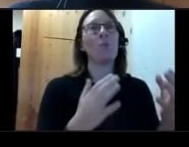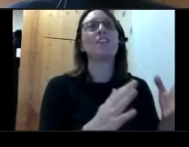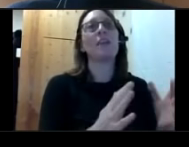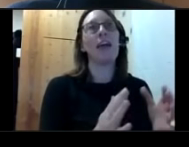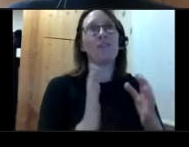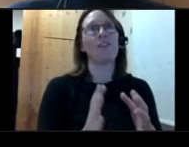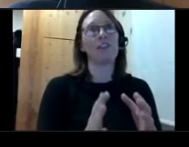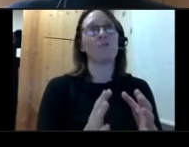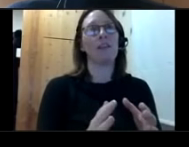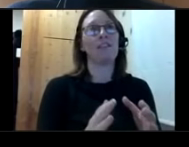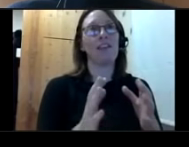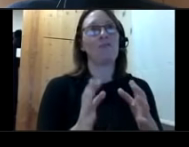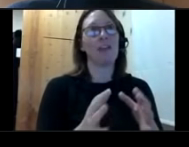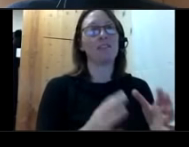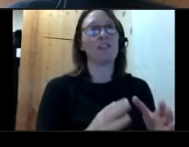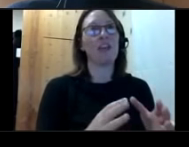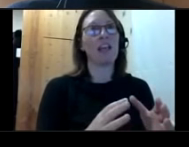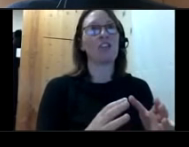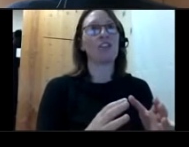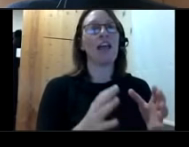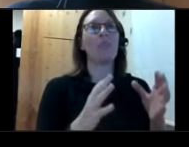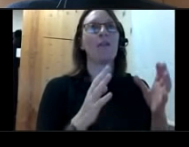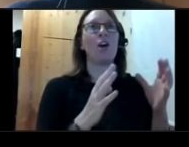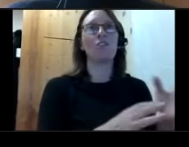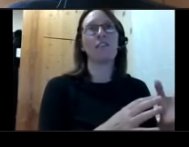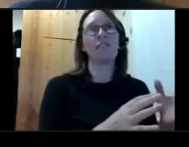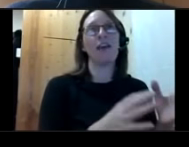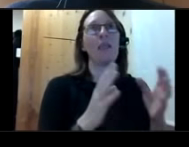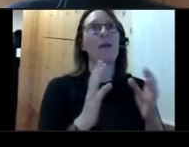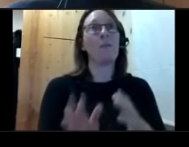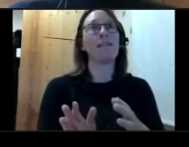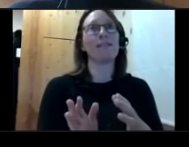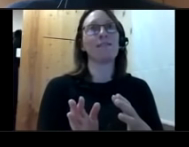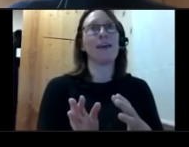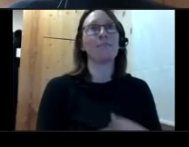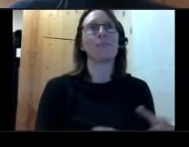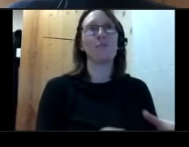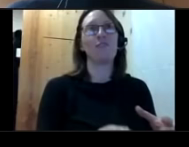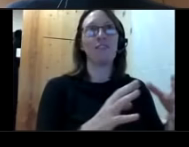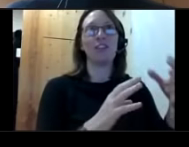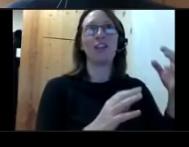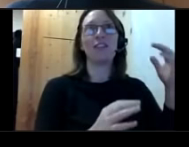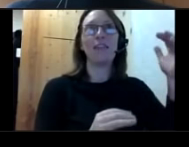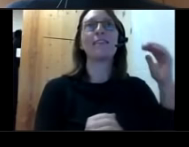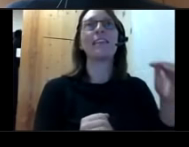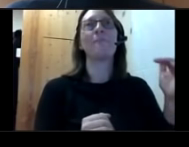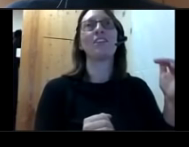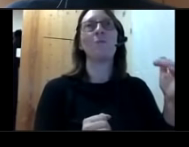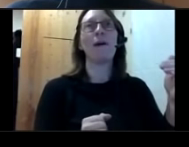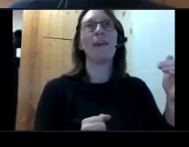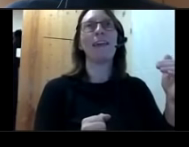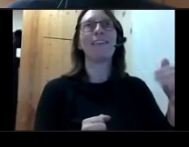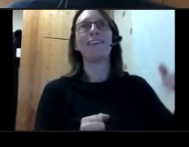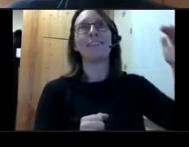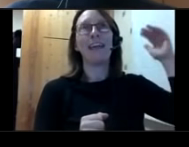you know, we don't have a financial penalty related to these regulations, and there are good sides to that and there are bad sides to that. Some of us feel, you know, to get that senior